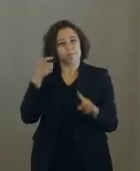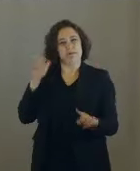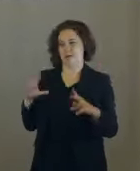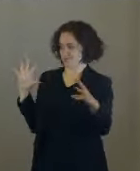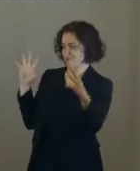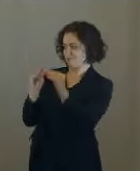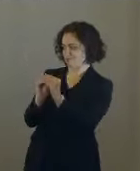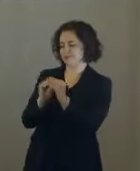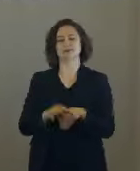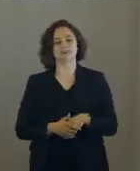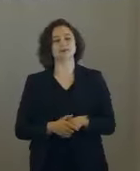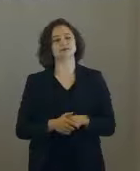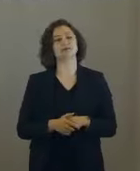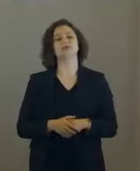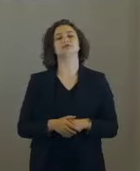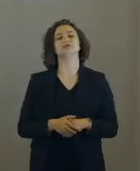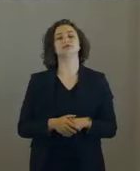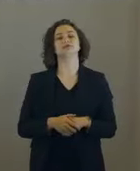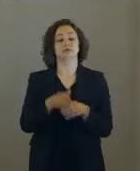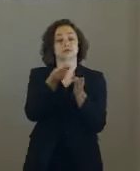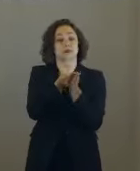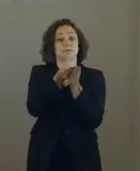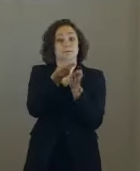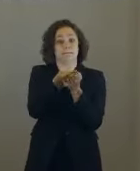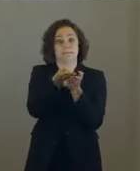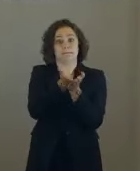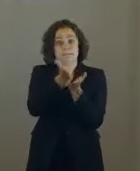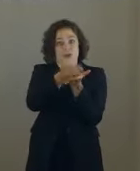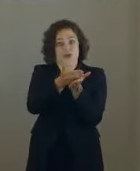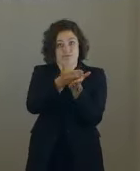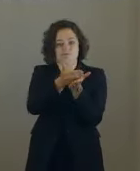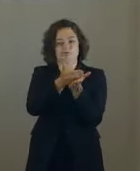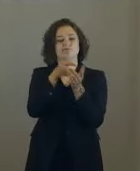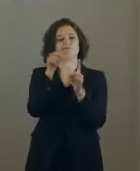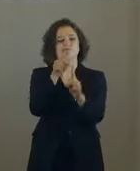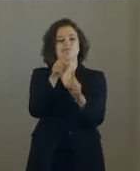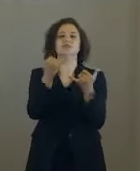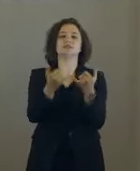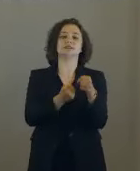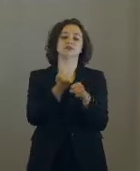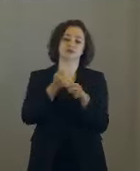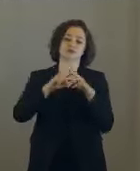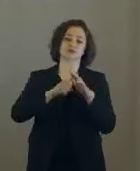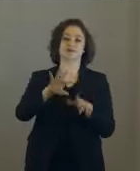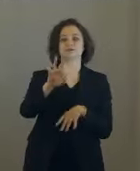In terms of our budget, again, as you know, this year we started fiscal